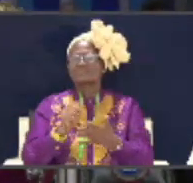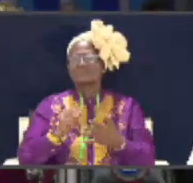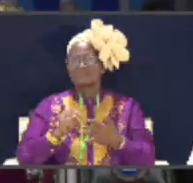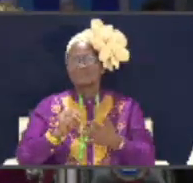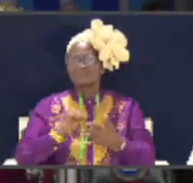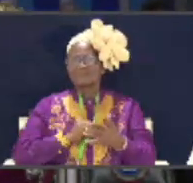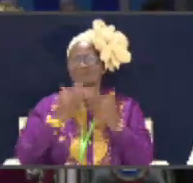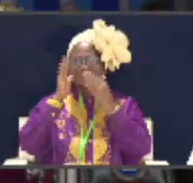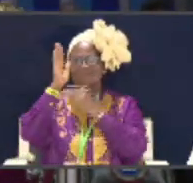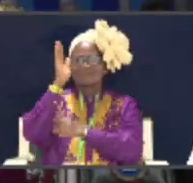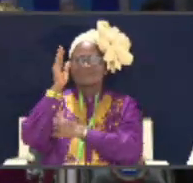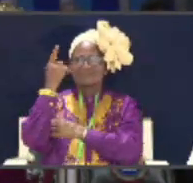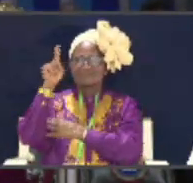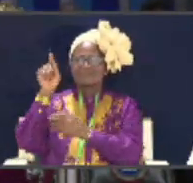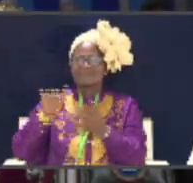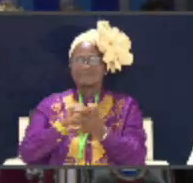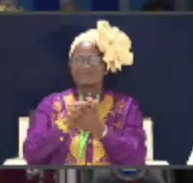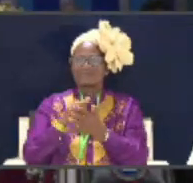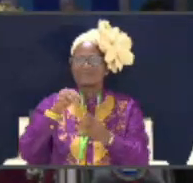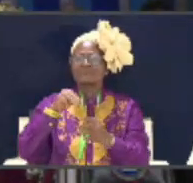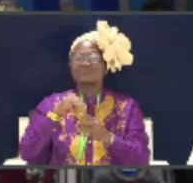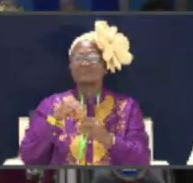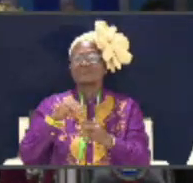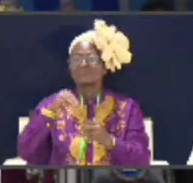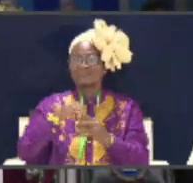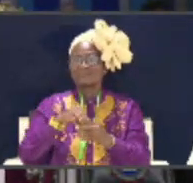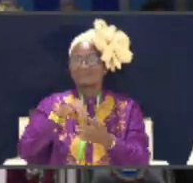I thank God for those in the maternity centers.